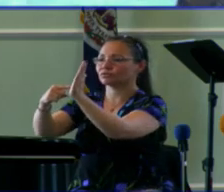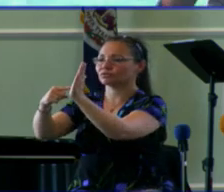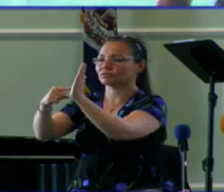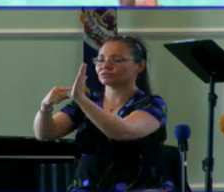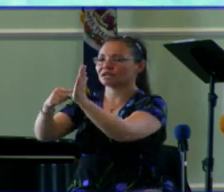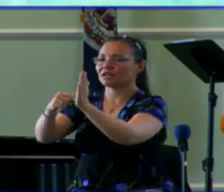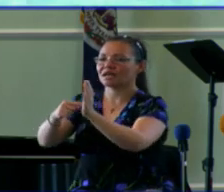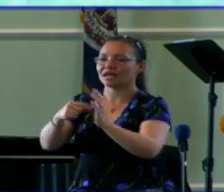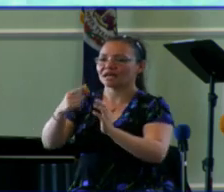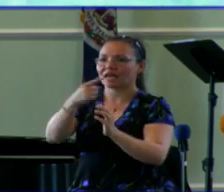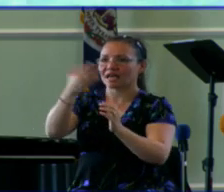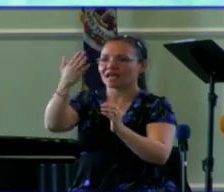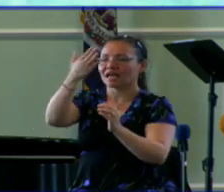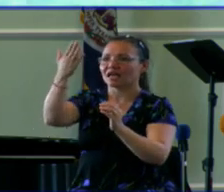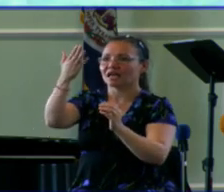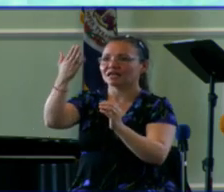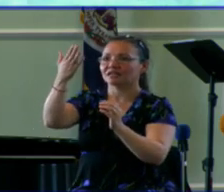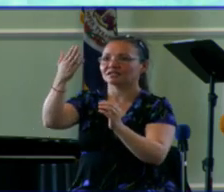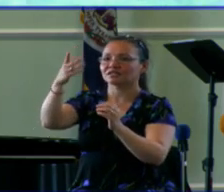will, his power.